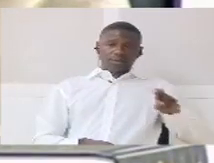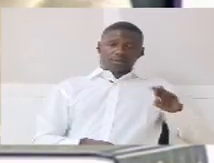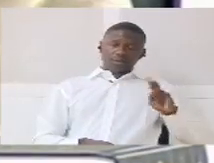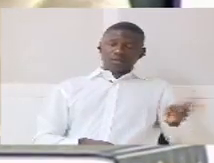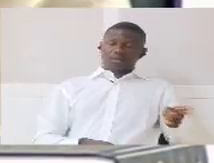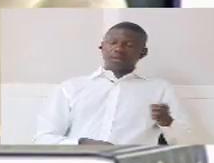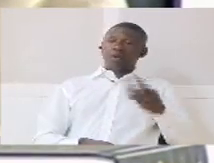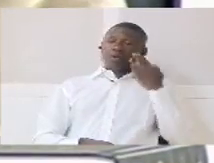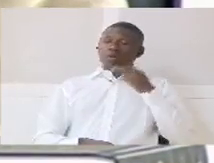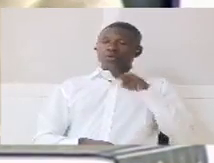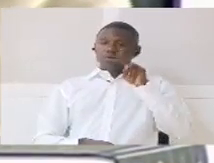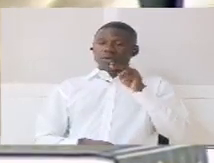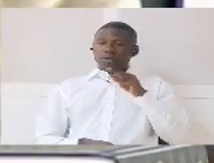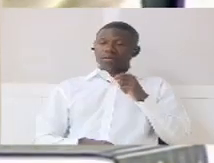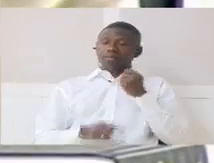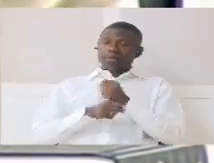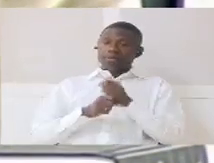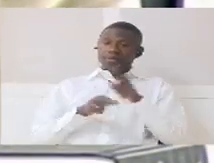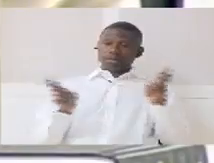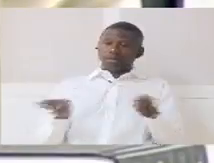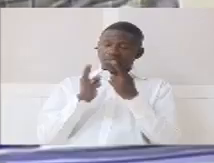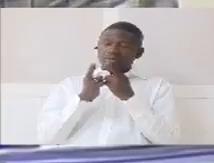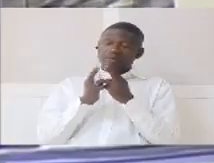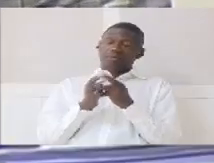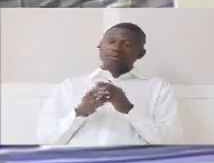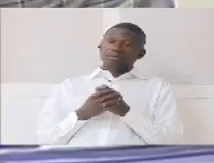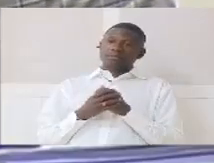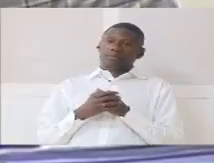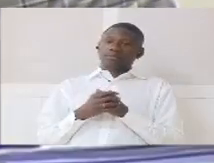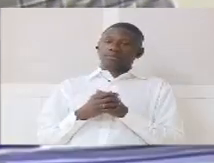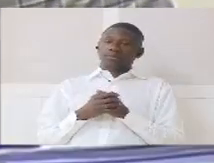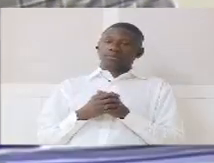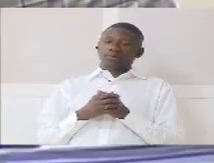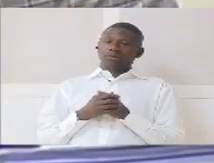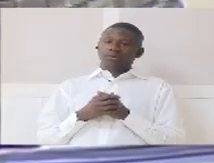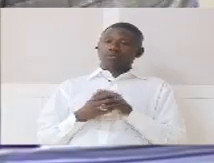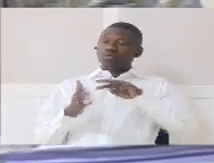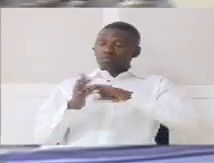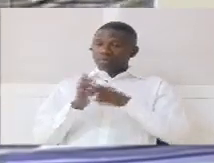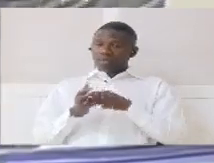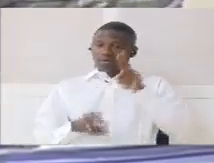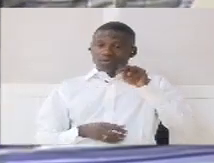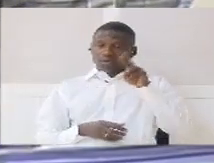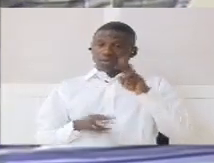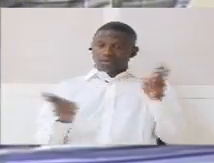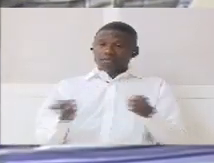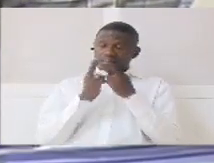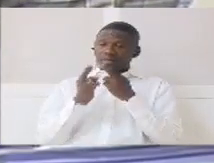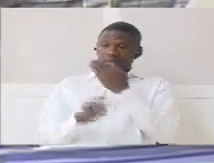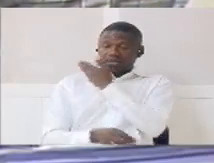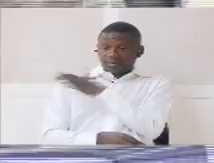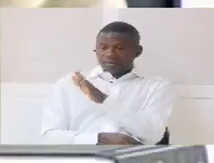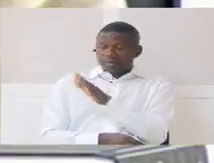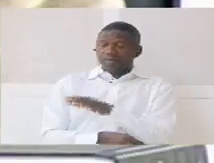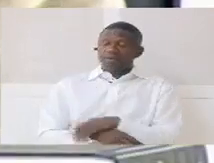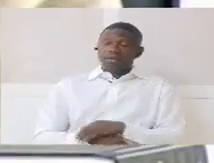tara. Because among them, so yate shindi shwa. So you and recommended his removal. Of course. Okay. So money nata je, then money